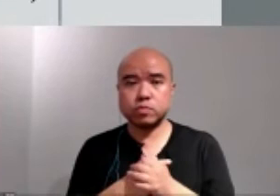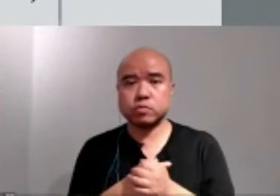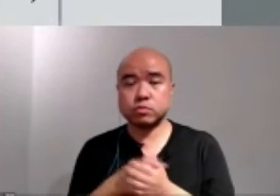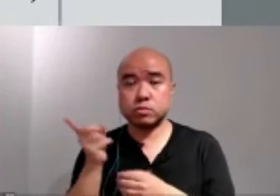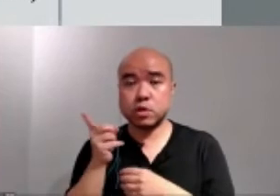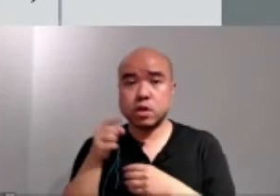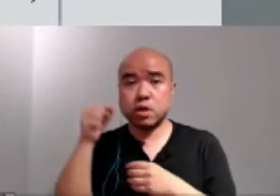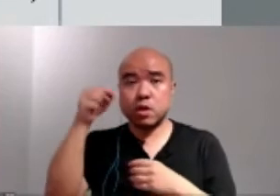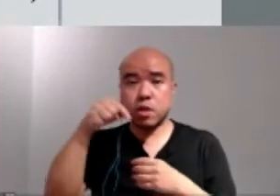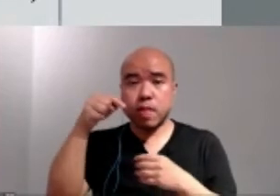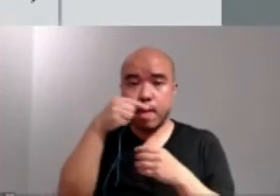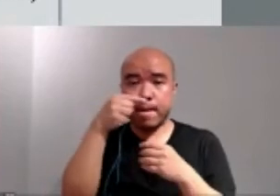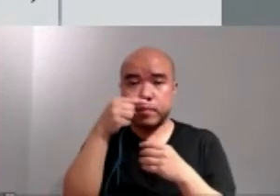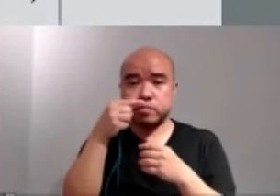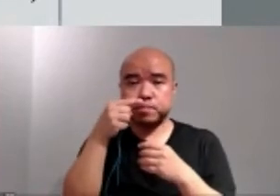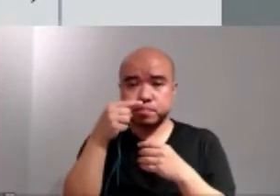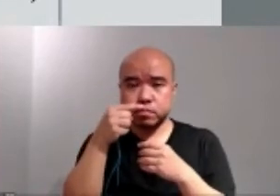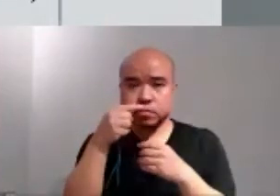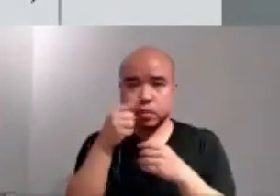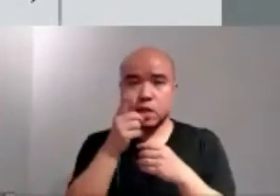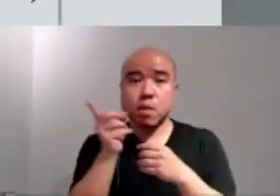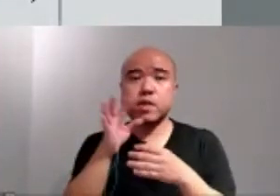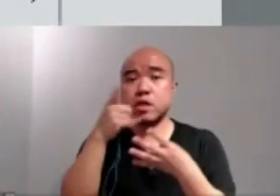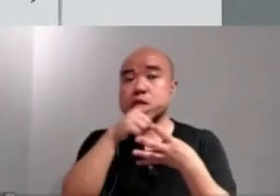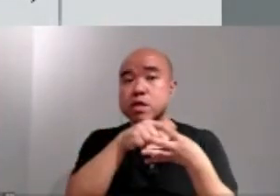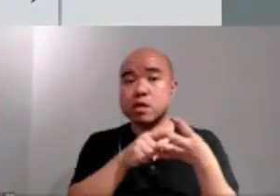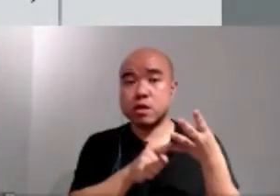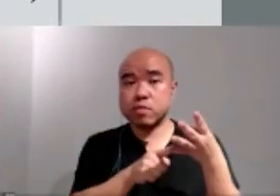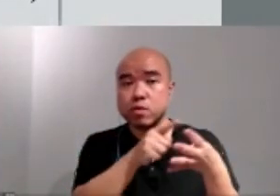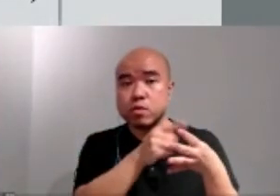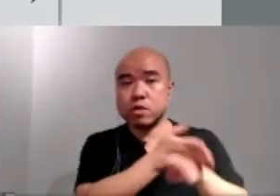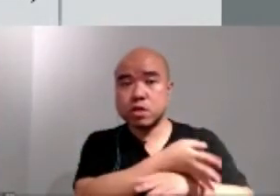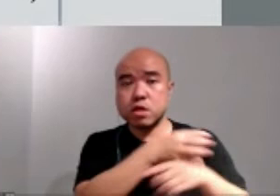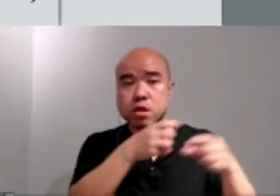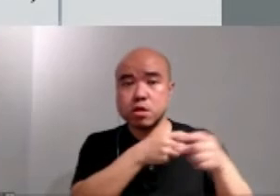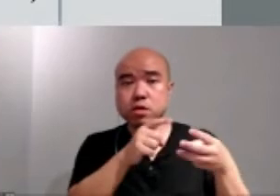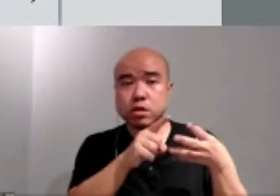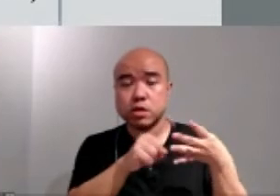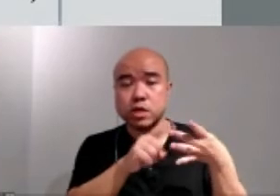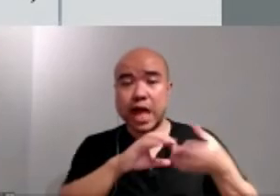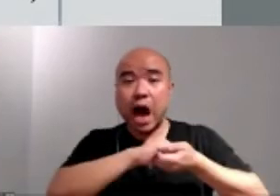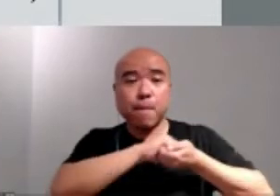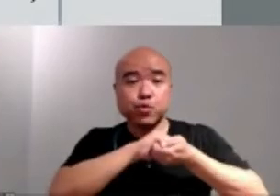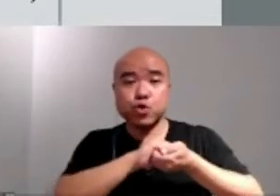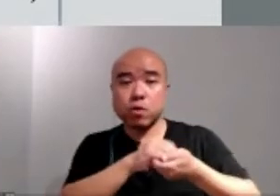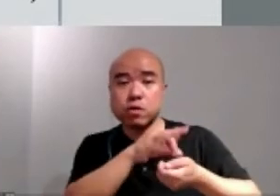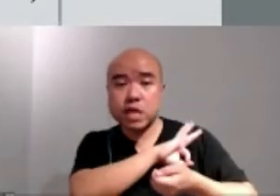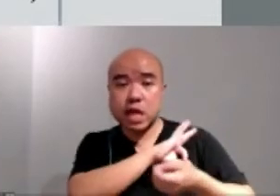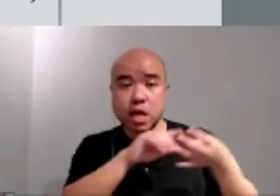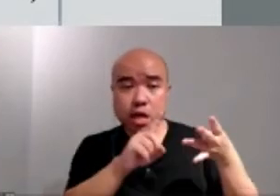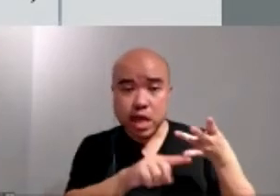entities. So social enterprises, cooperatives, village companies,